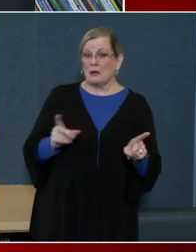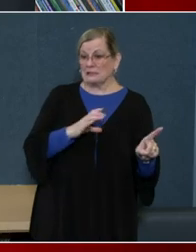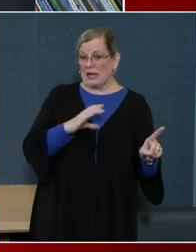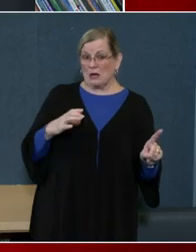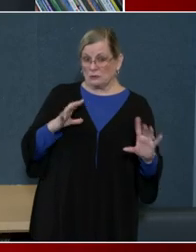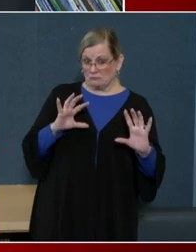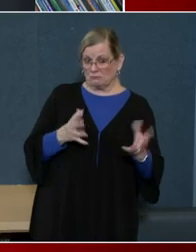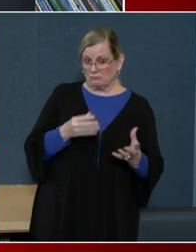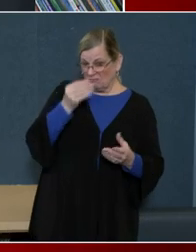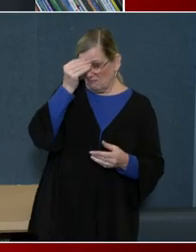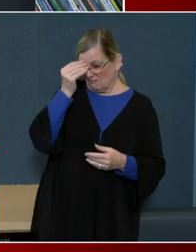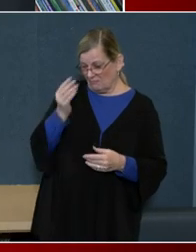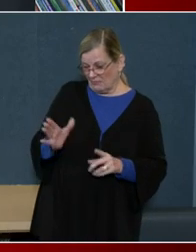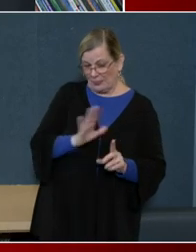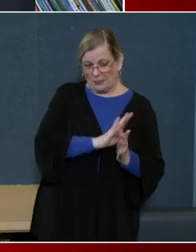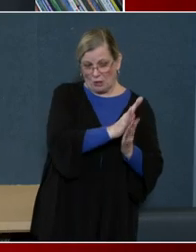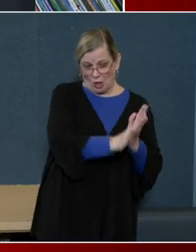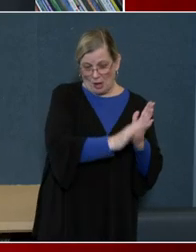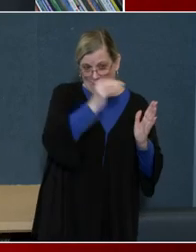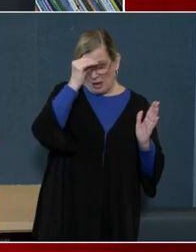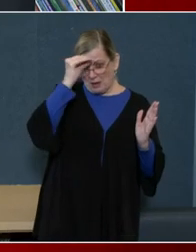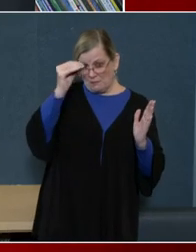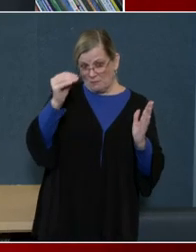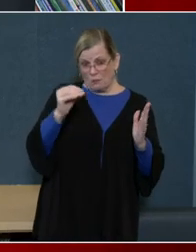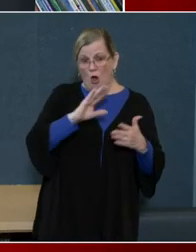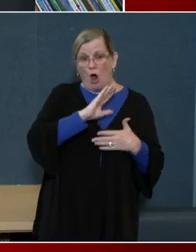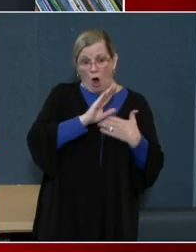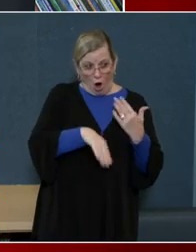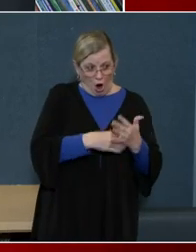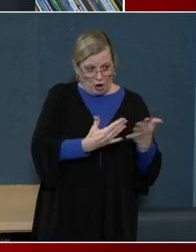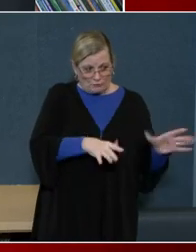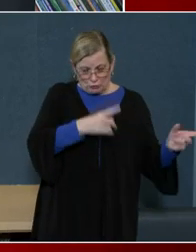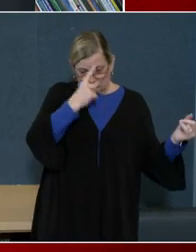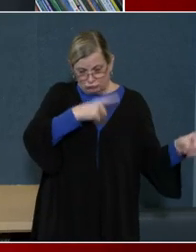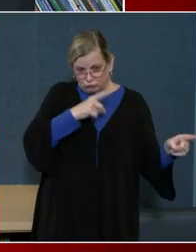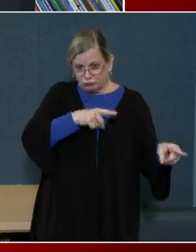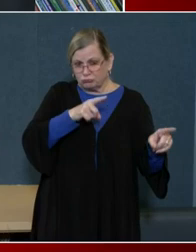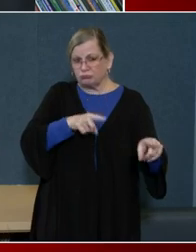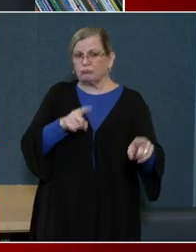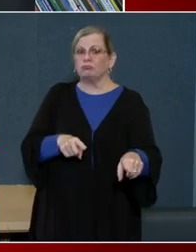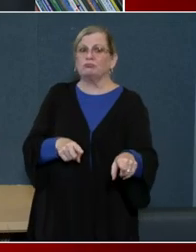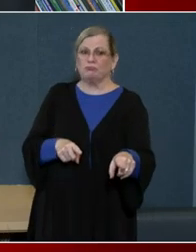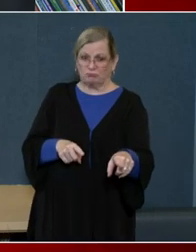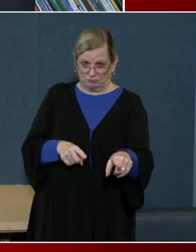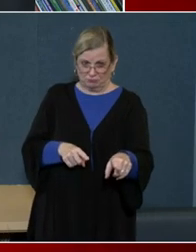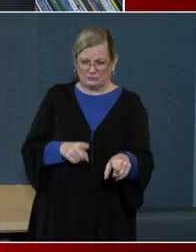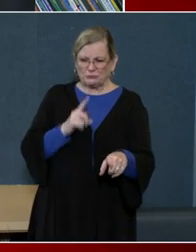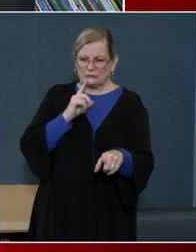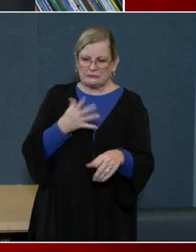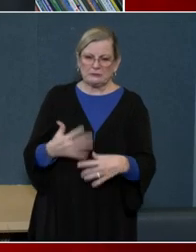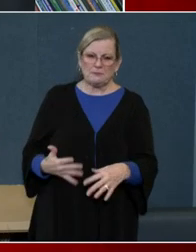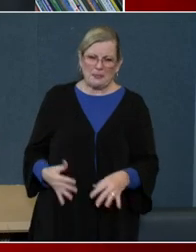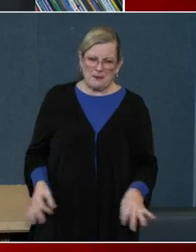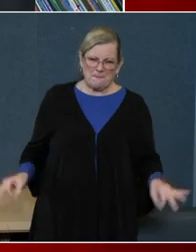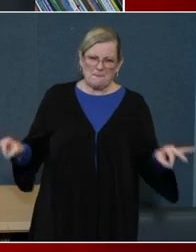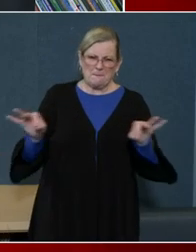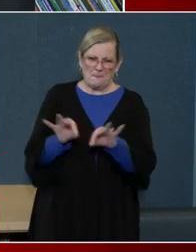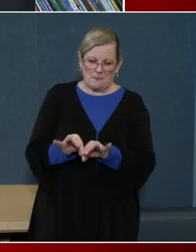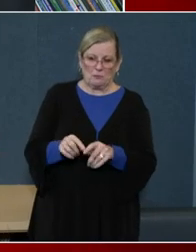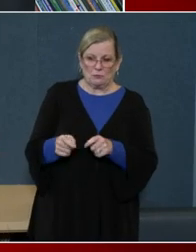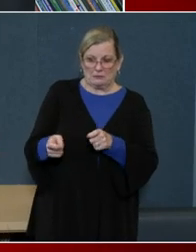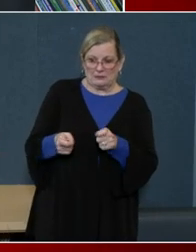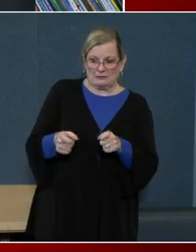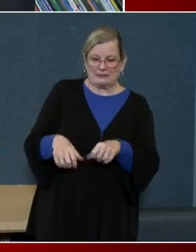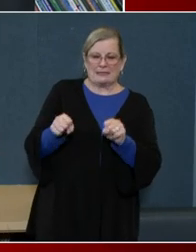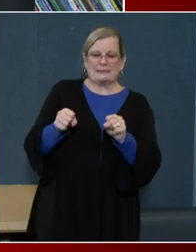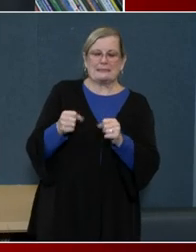do unanimously, is an important step in making sure that the government, and in particular DCPS, moves forward